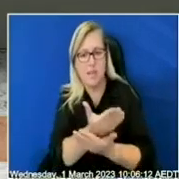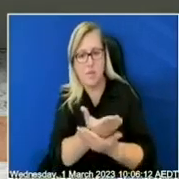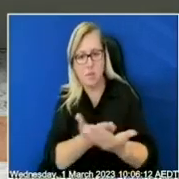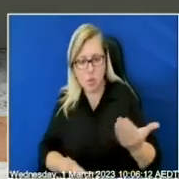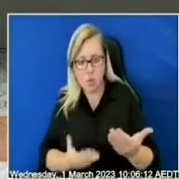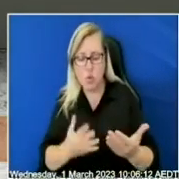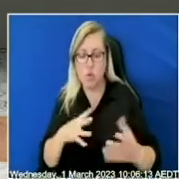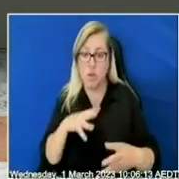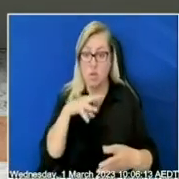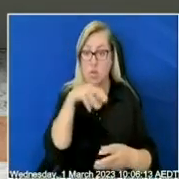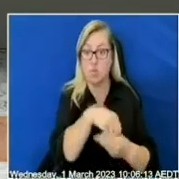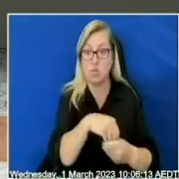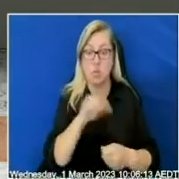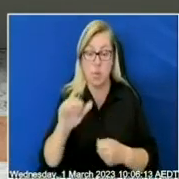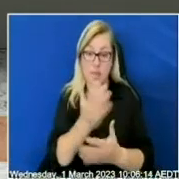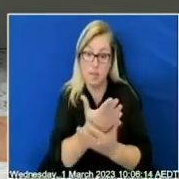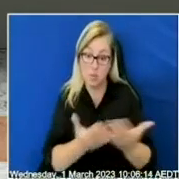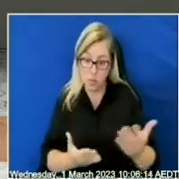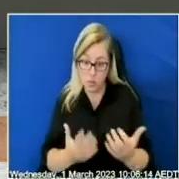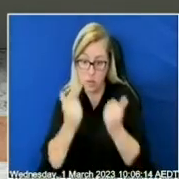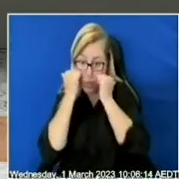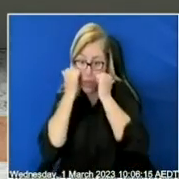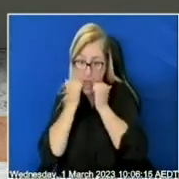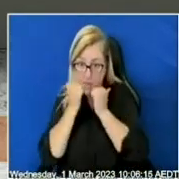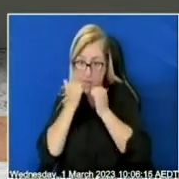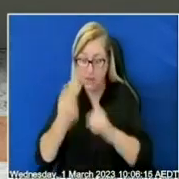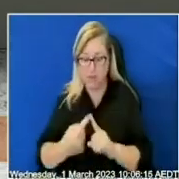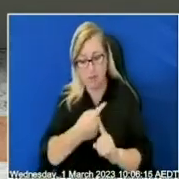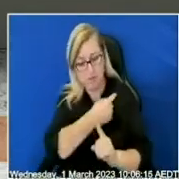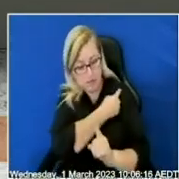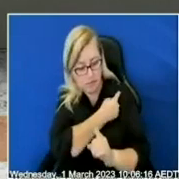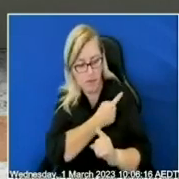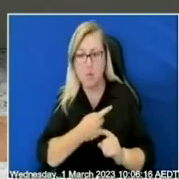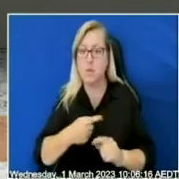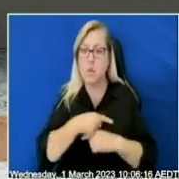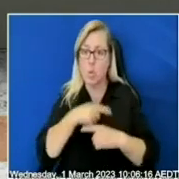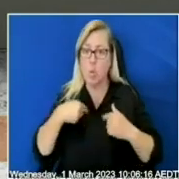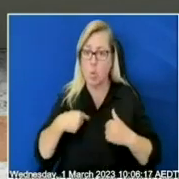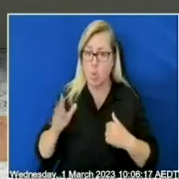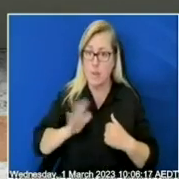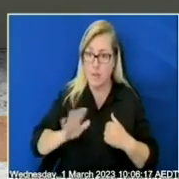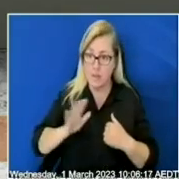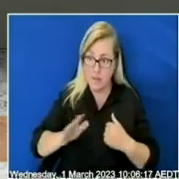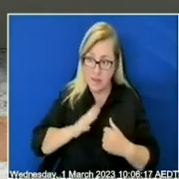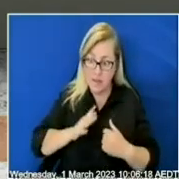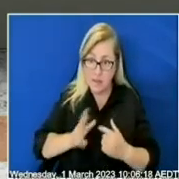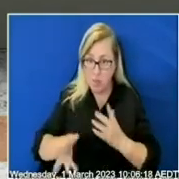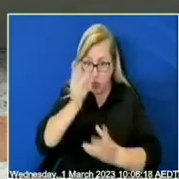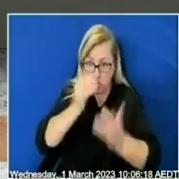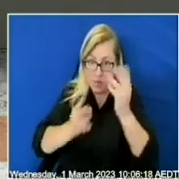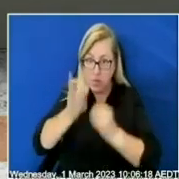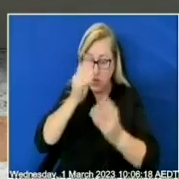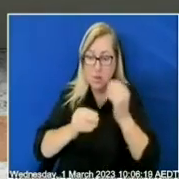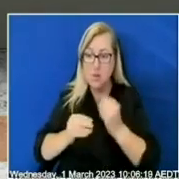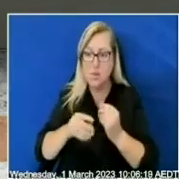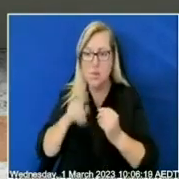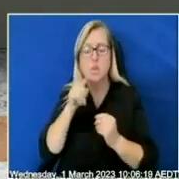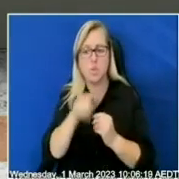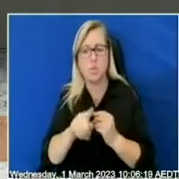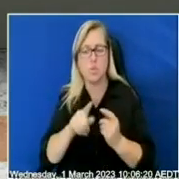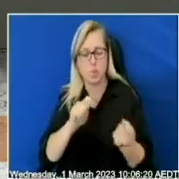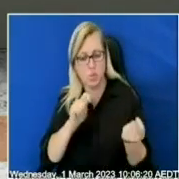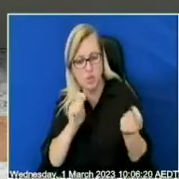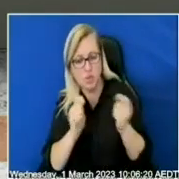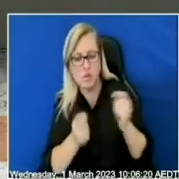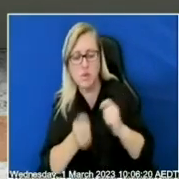we need to inform findings and recommendations for future change. We also recognise that there are individuals and